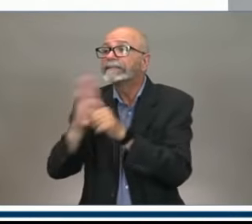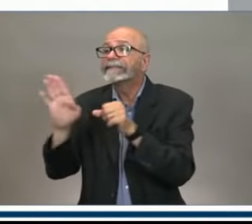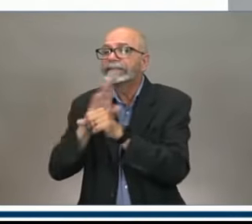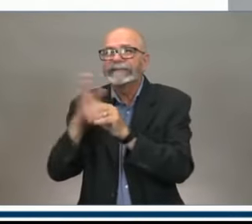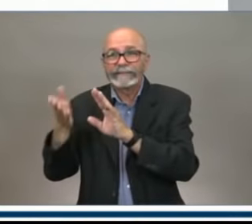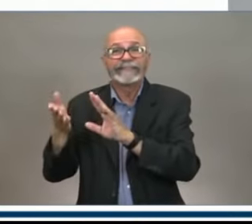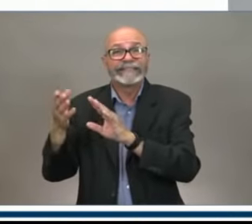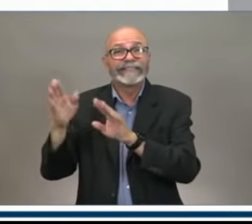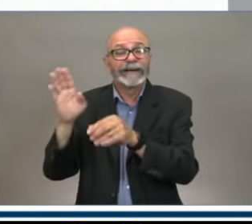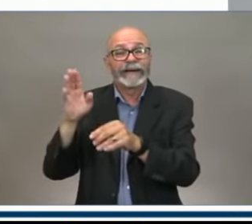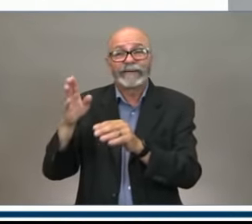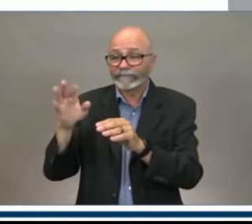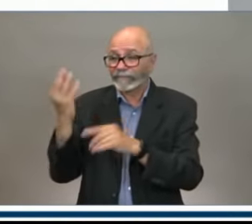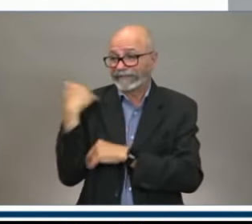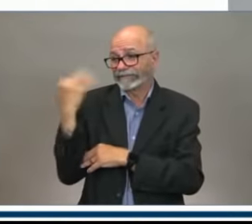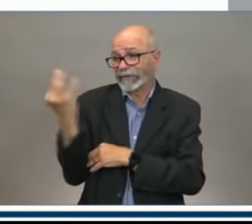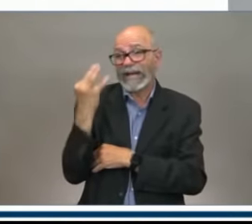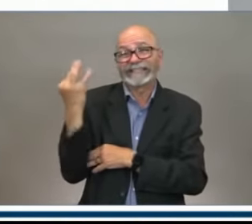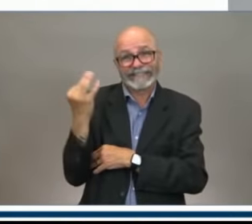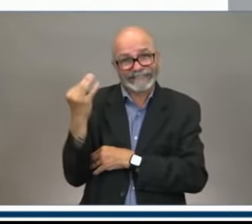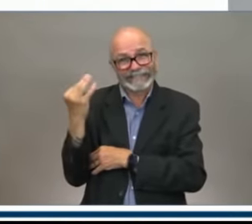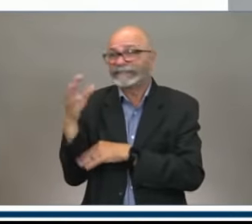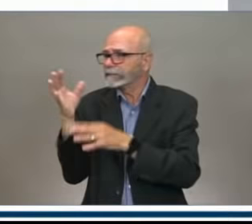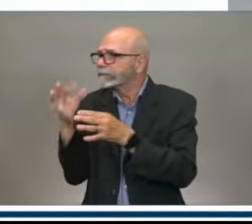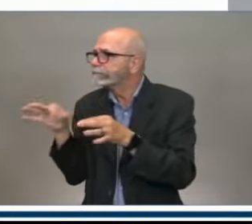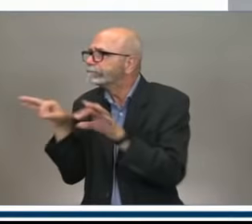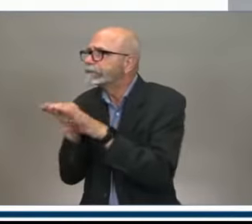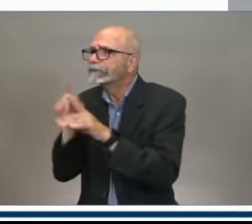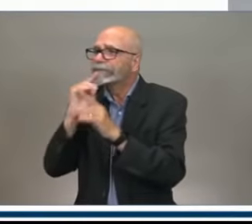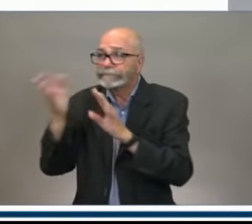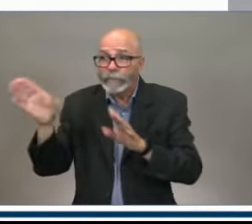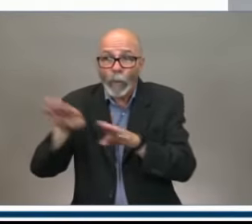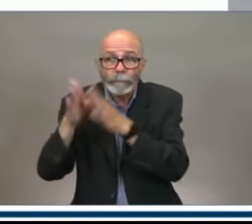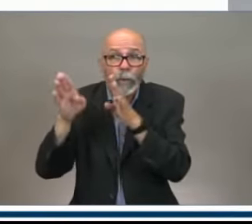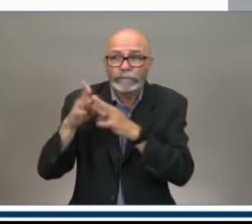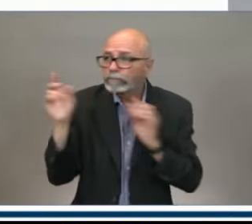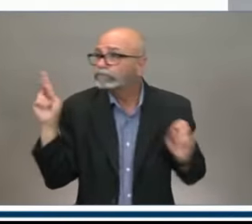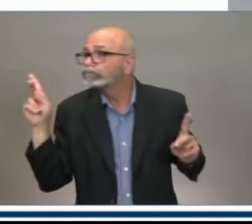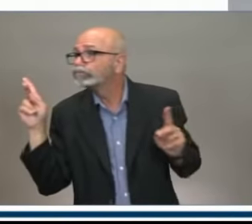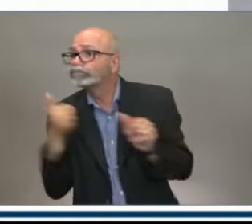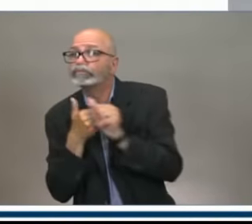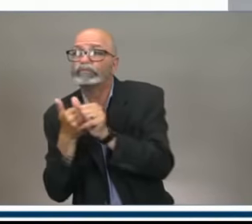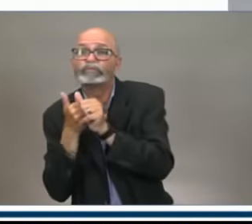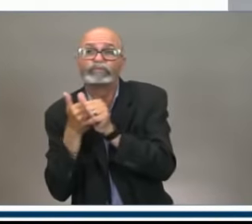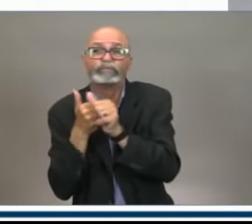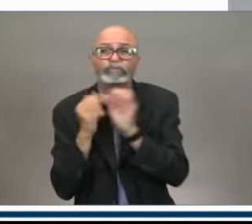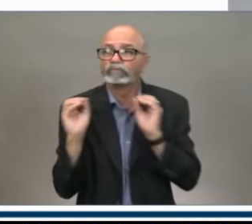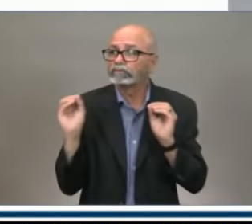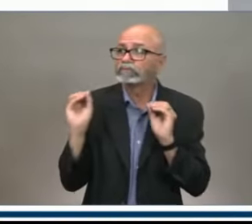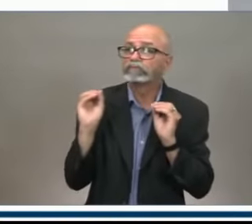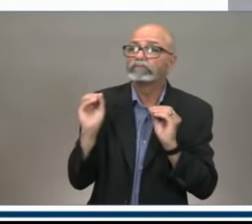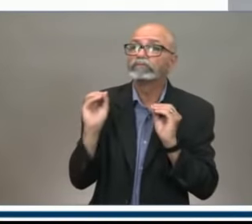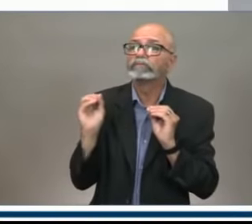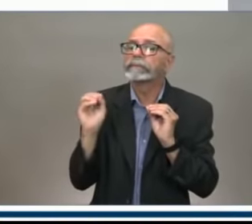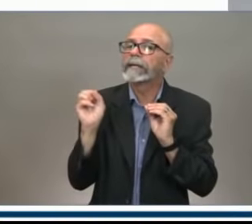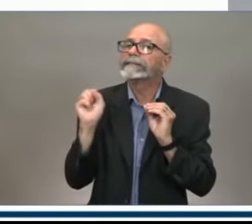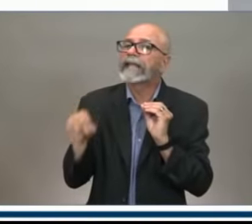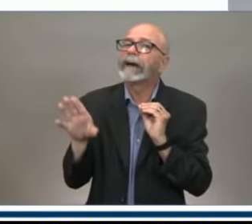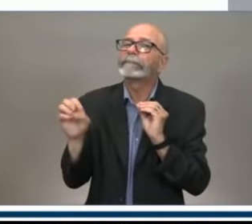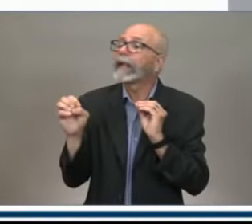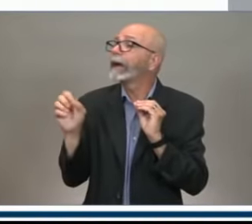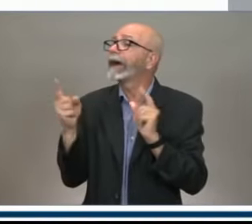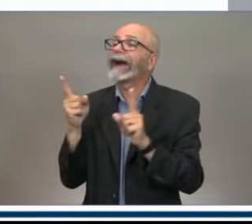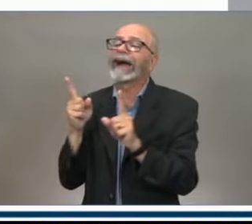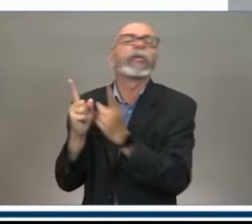by necessity but they do increase the potential for some transmission of COVID-19. We've also had